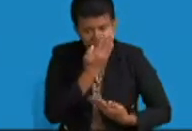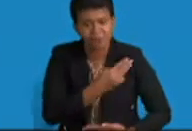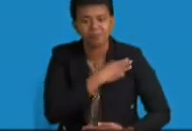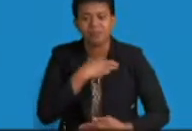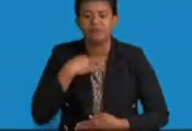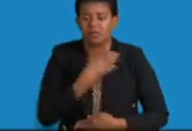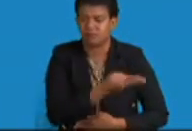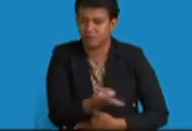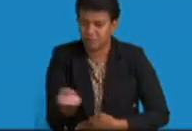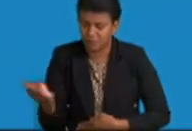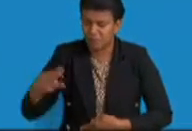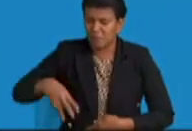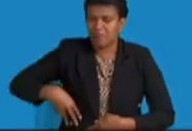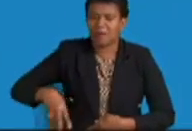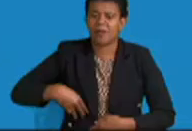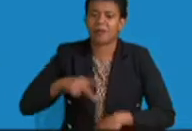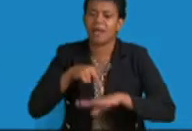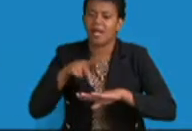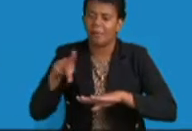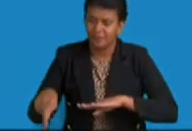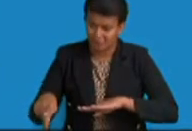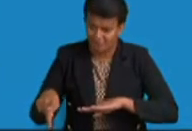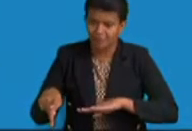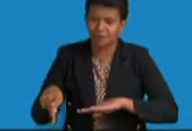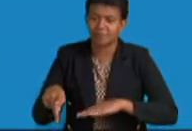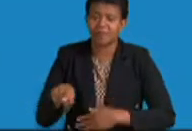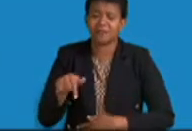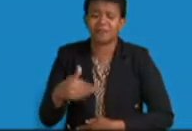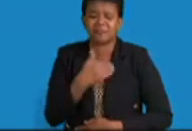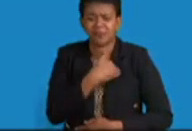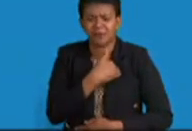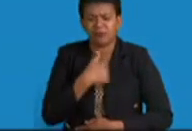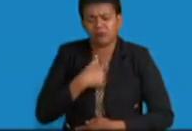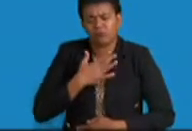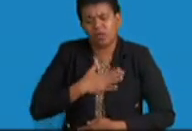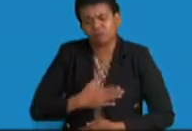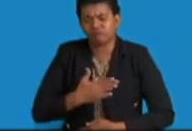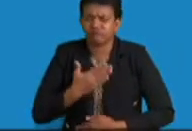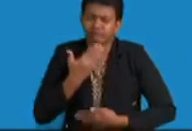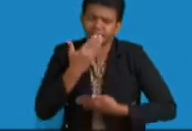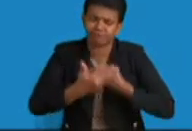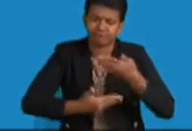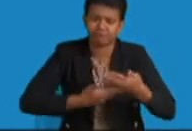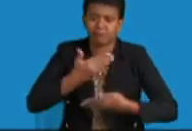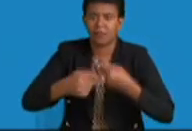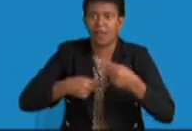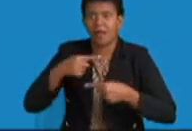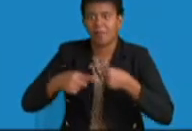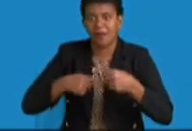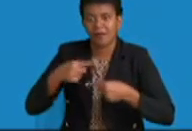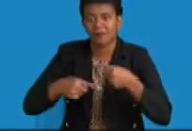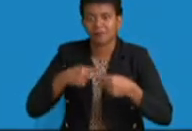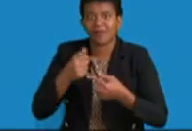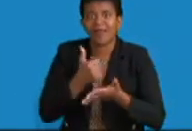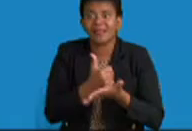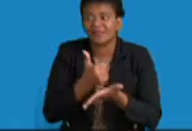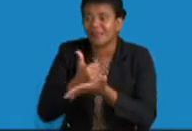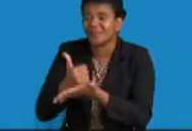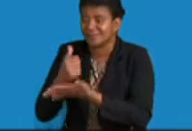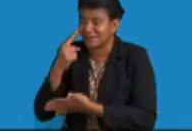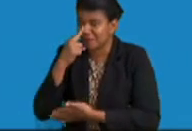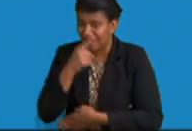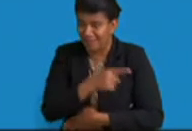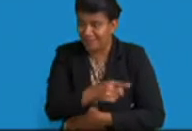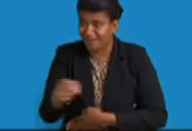Parliament. This morning I would like to make a statement on humanitarian assistance and disaster